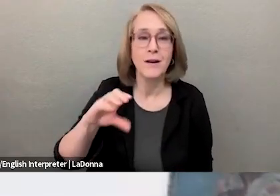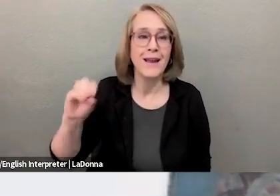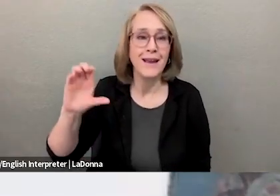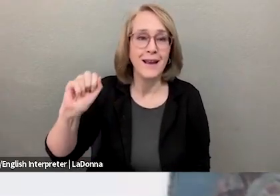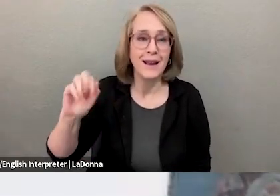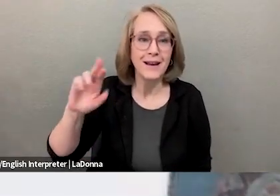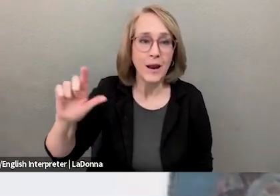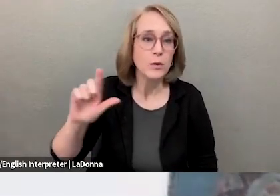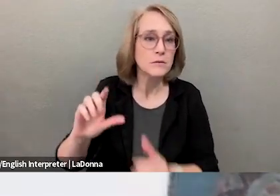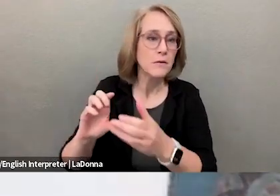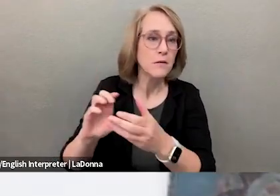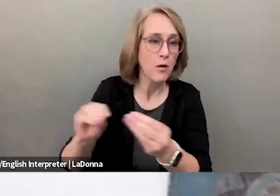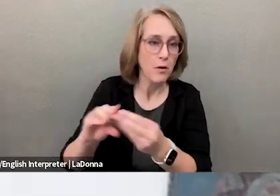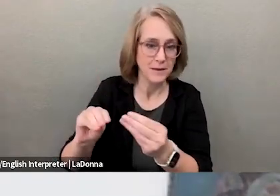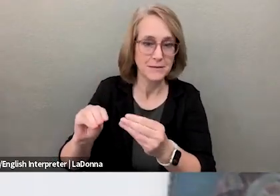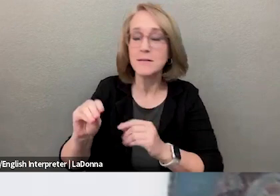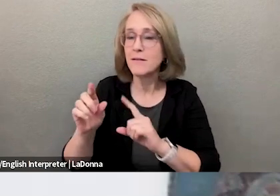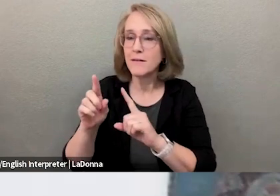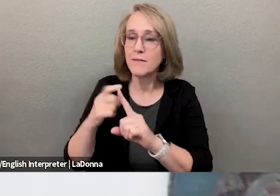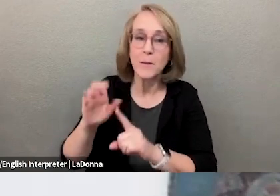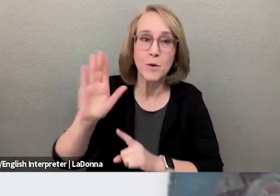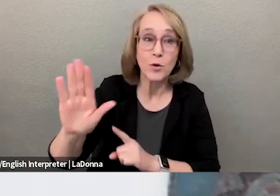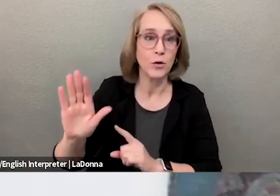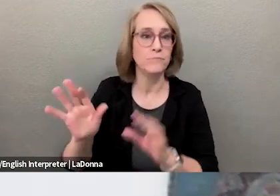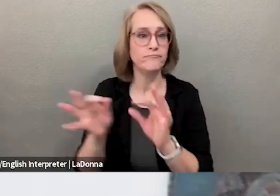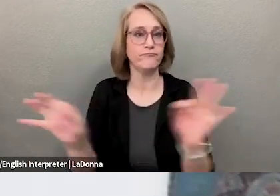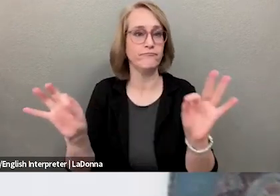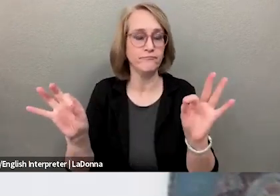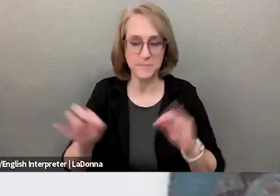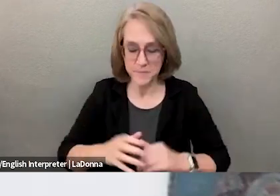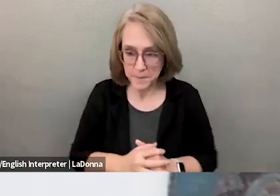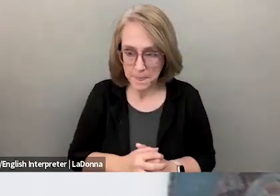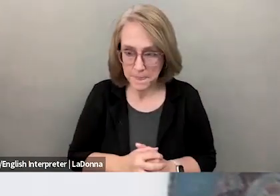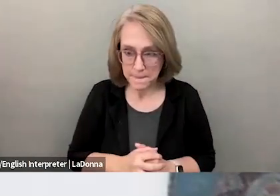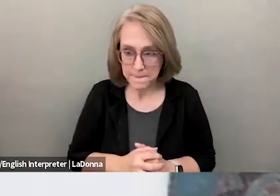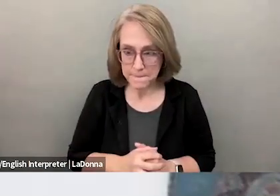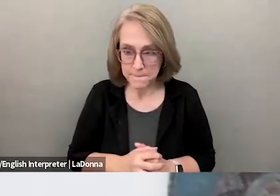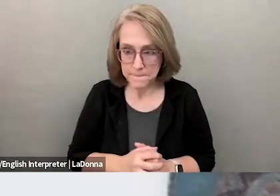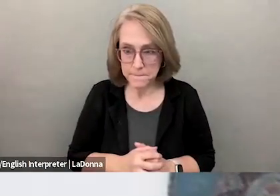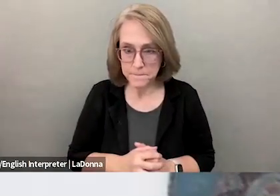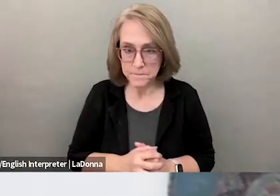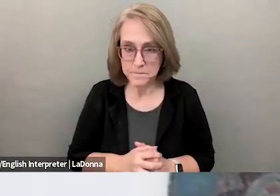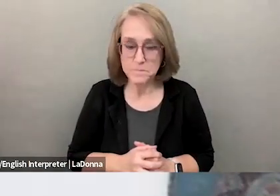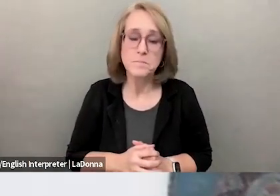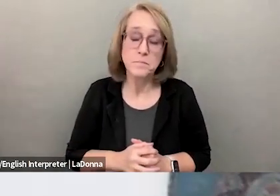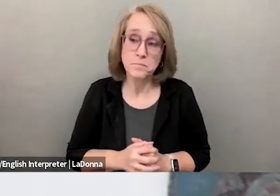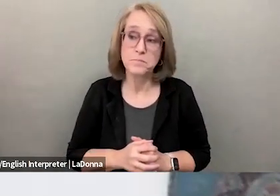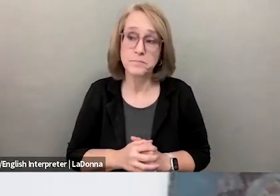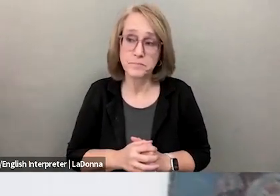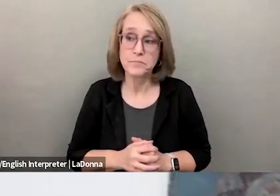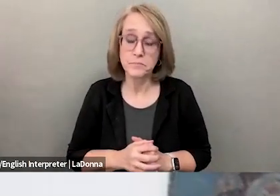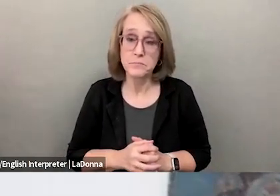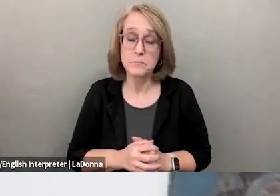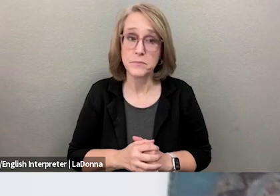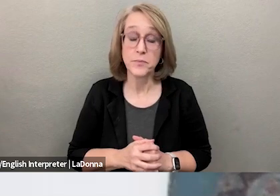hear from your statements. I think this has been, frankly, one of